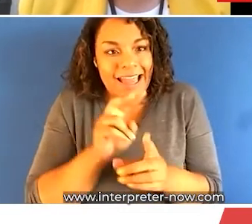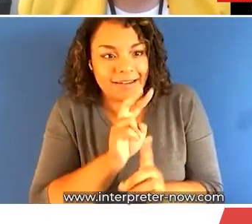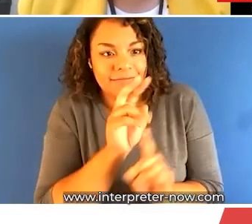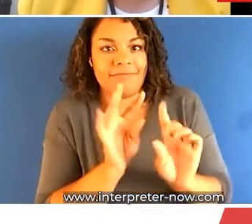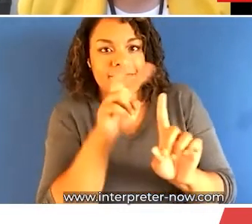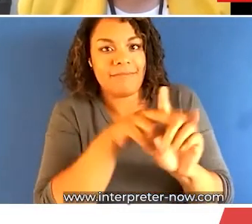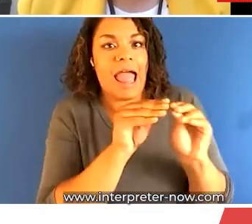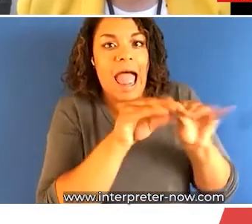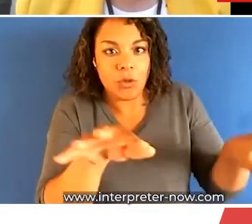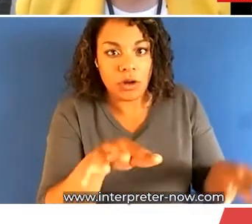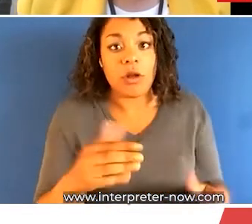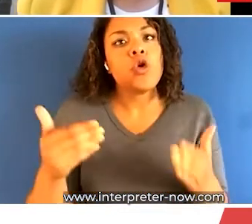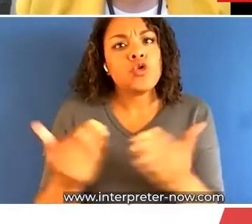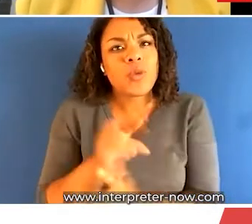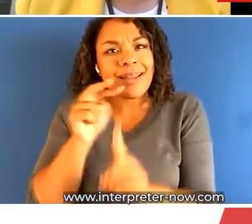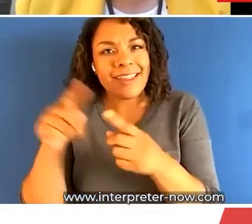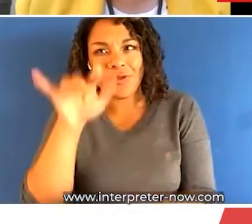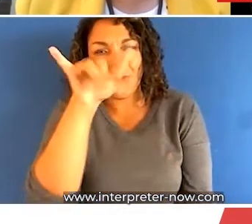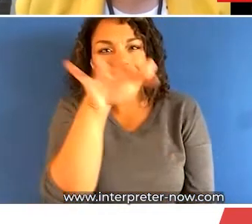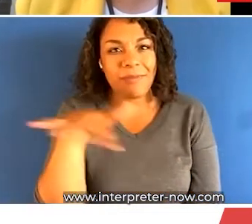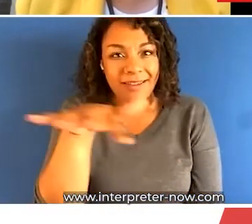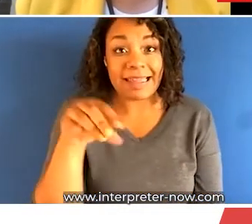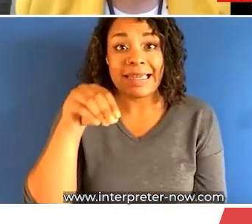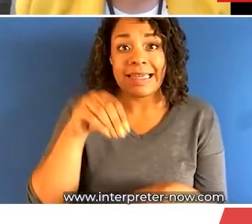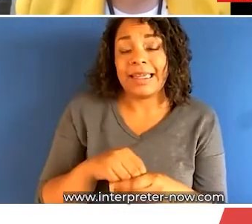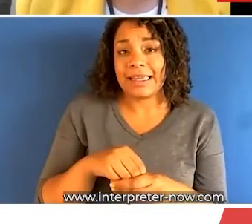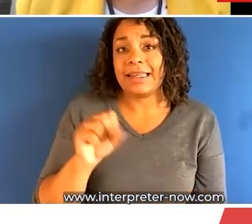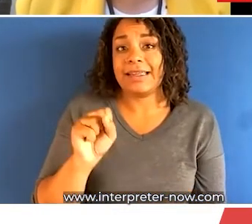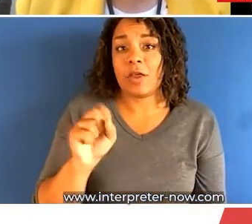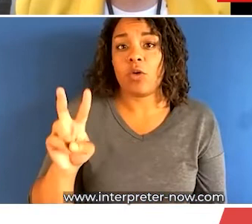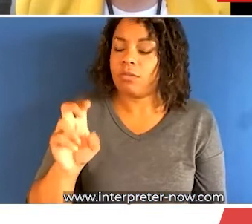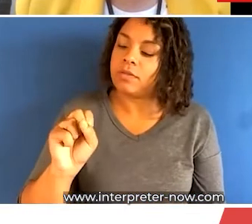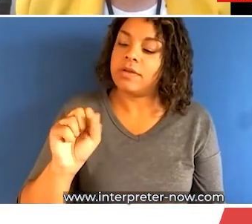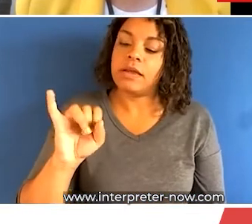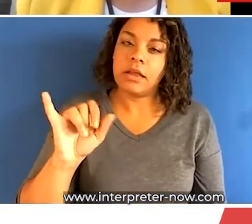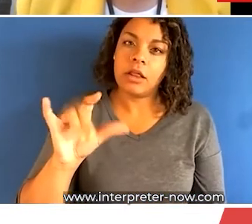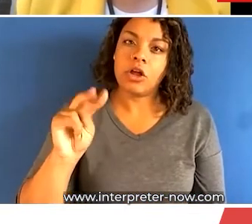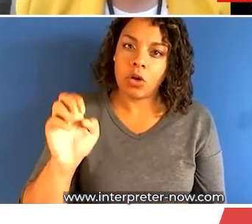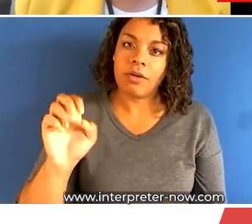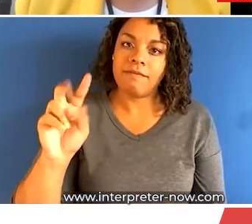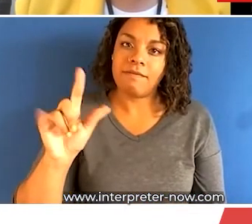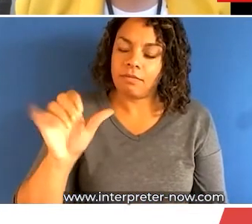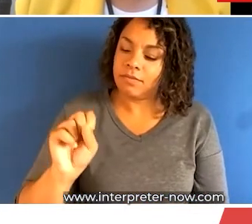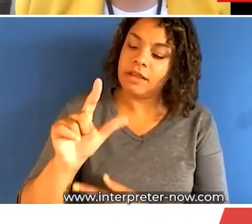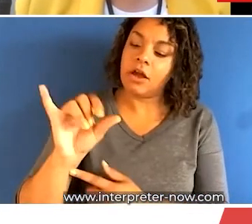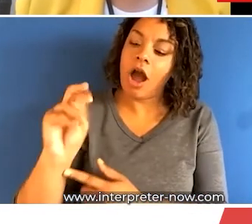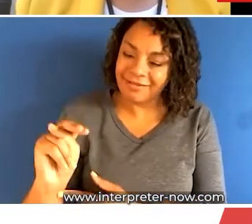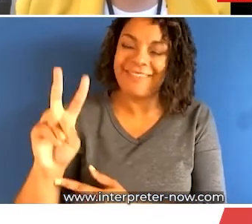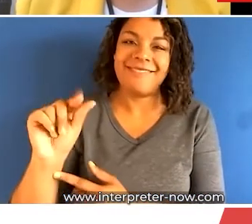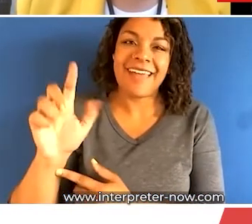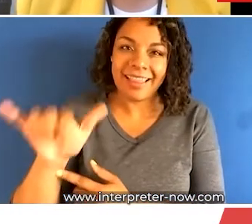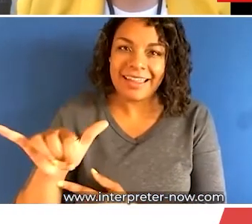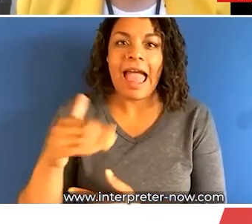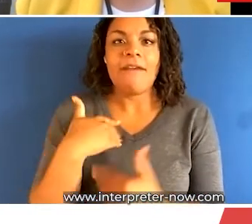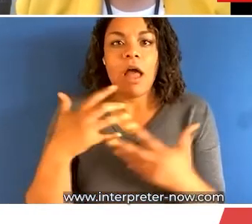these spaces. And so being in Silicon Valley, I think there's a lot of opportunity for us to lead and for us